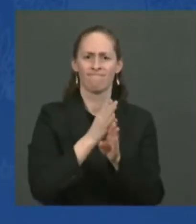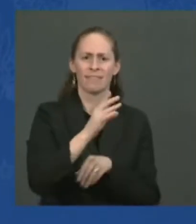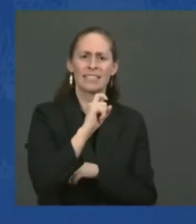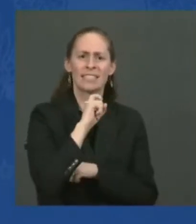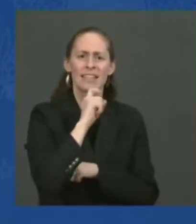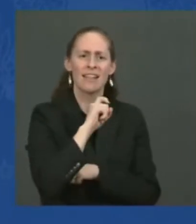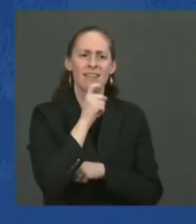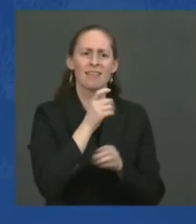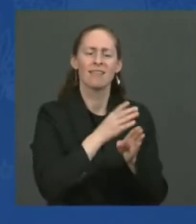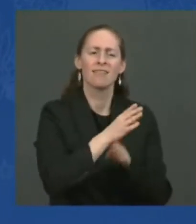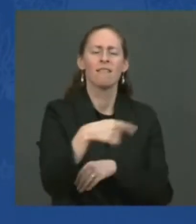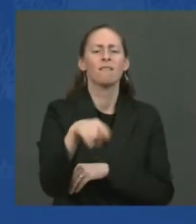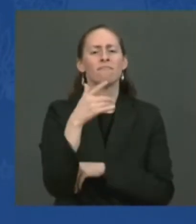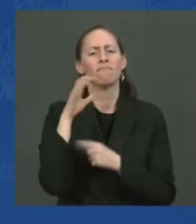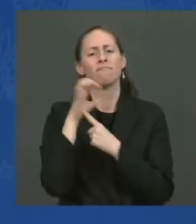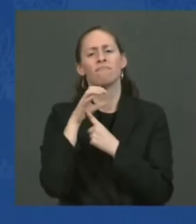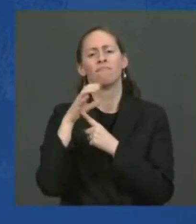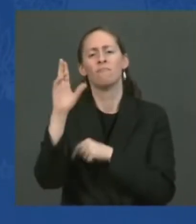supply America.